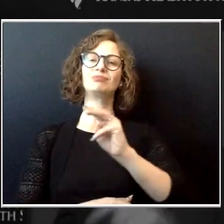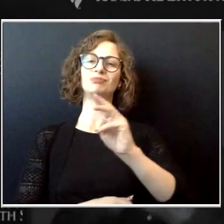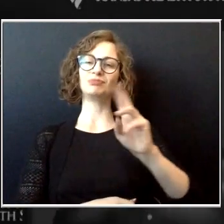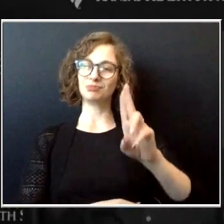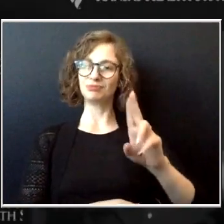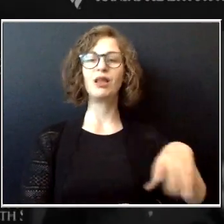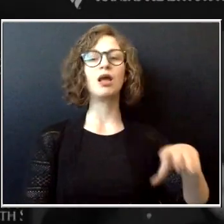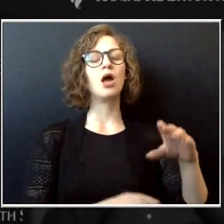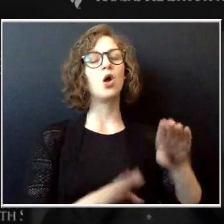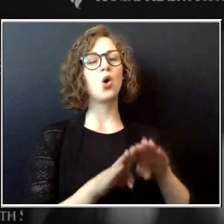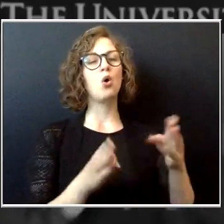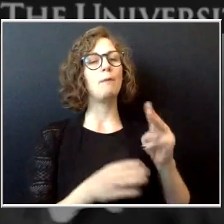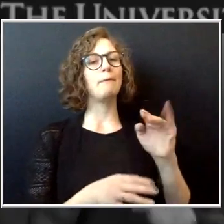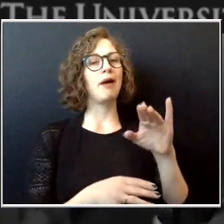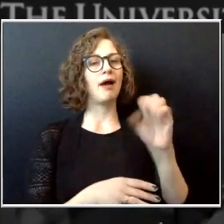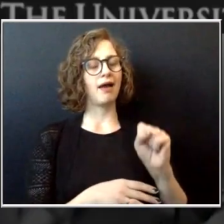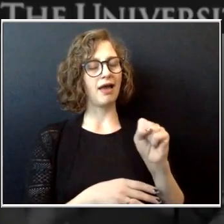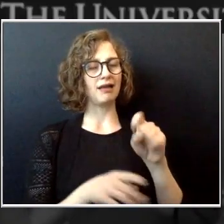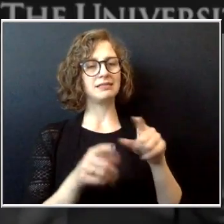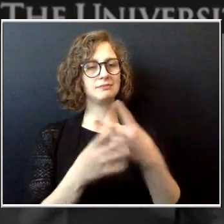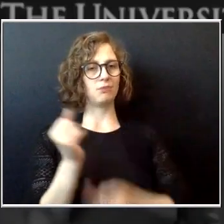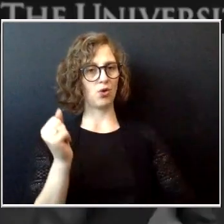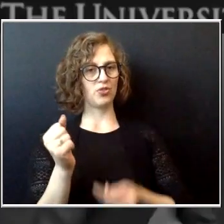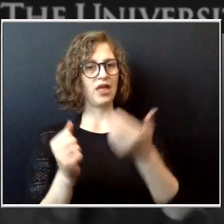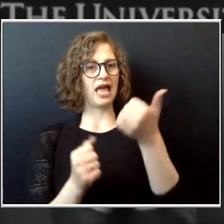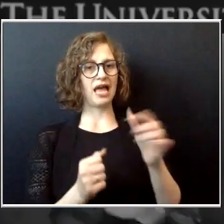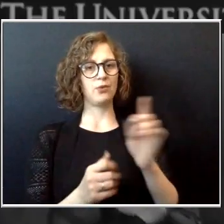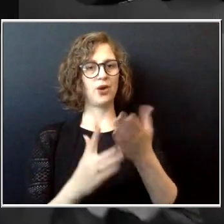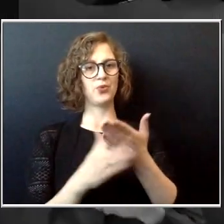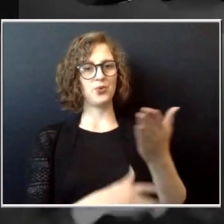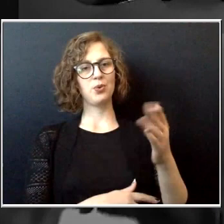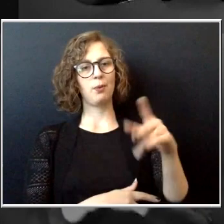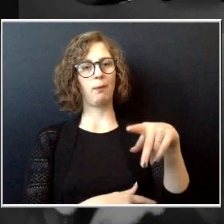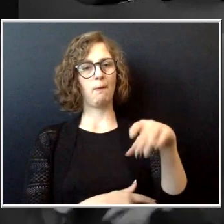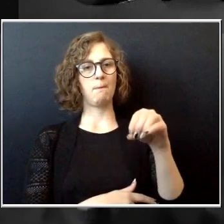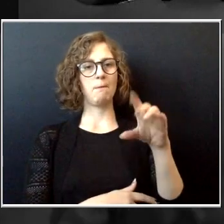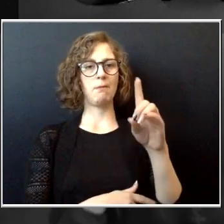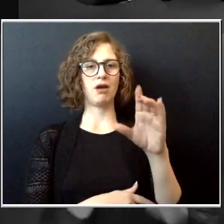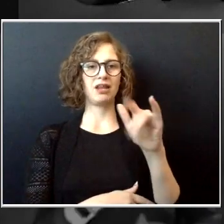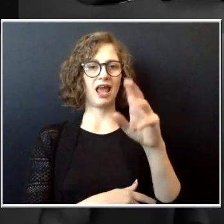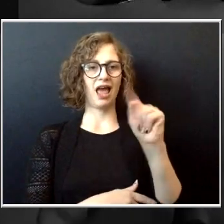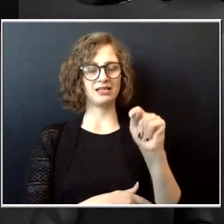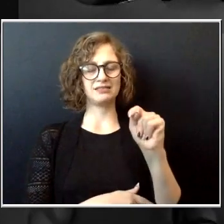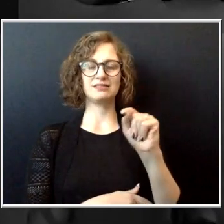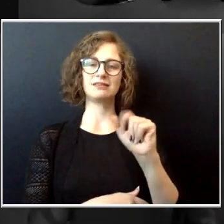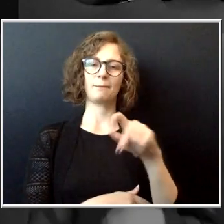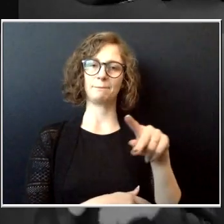Mics with Dr. Stites podcasts. Now everywhere podcasts are available.